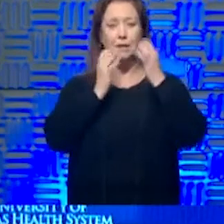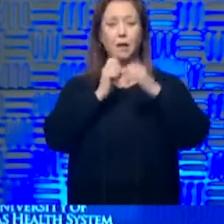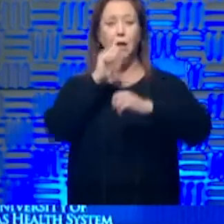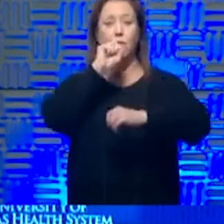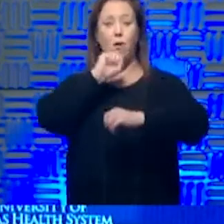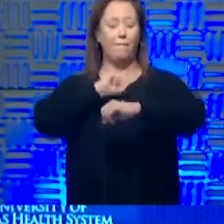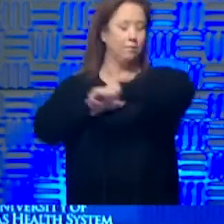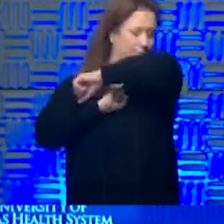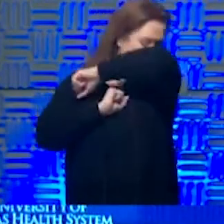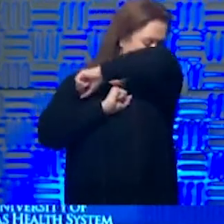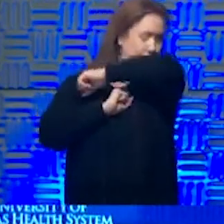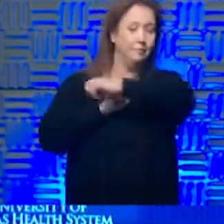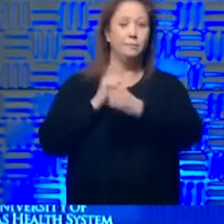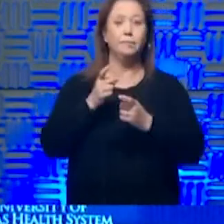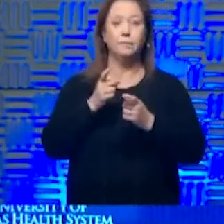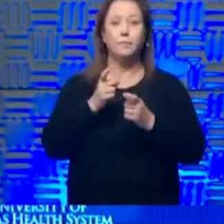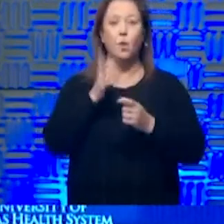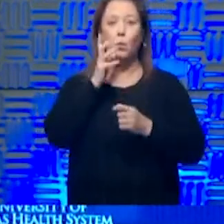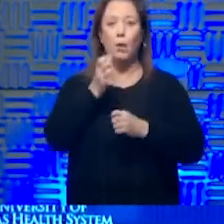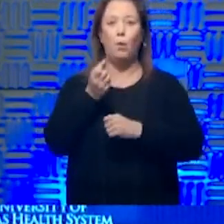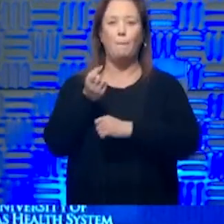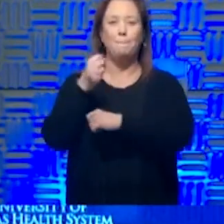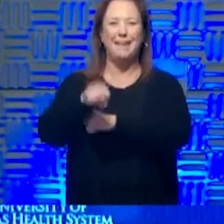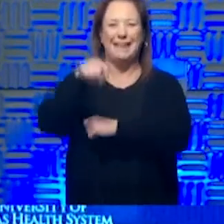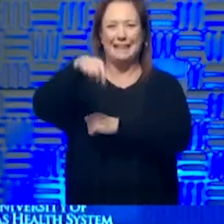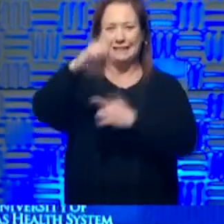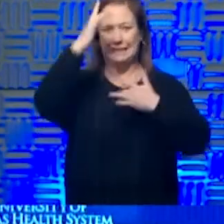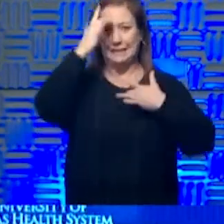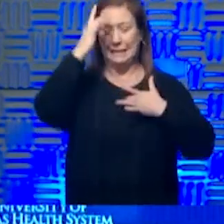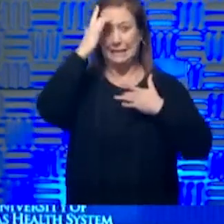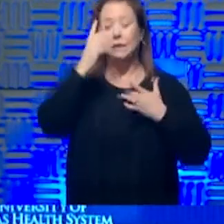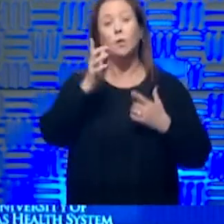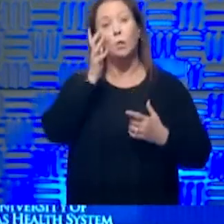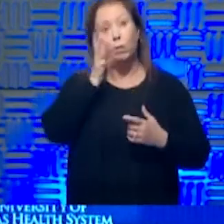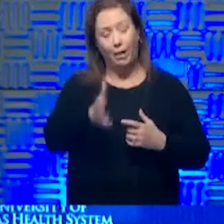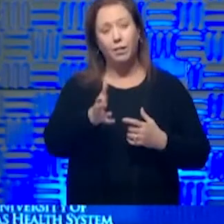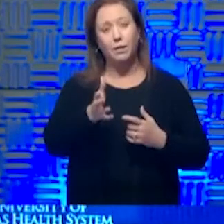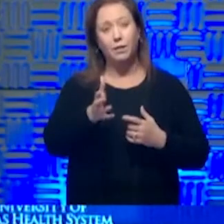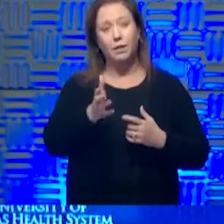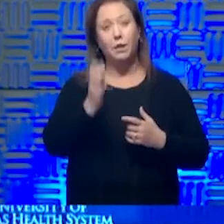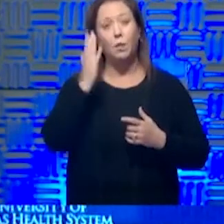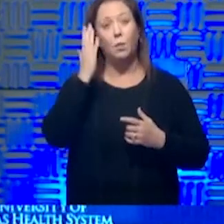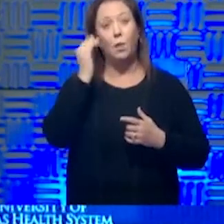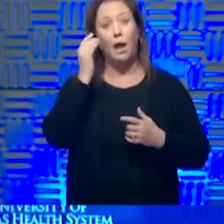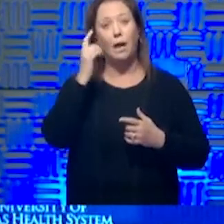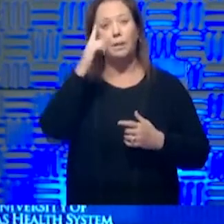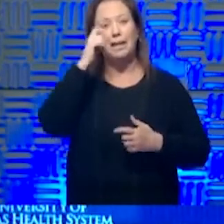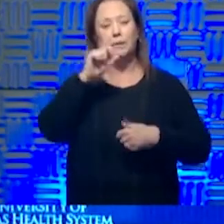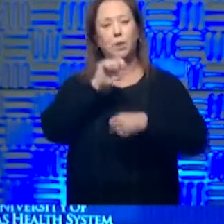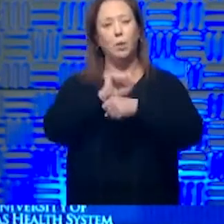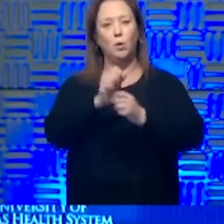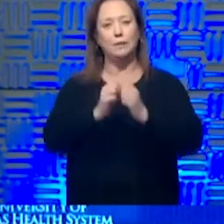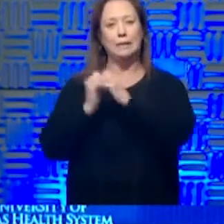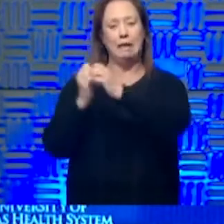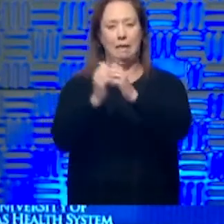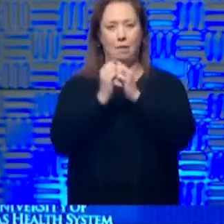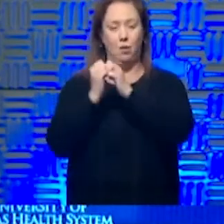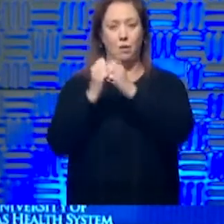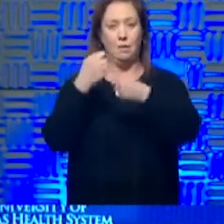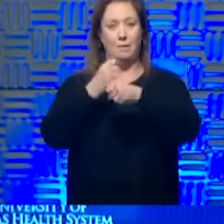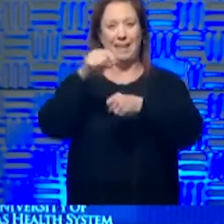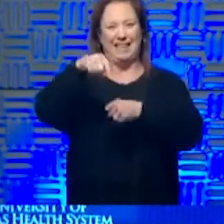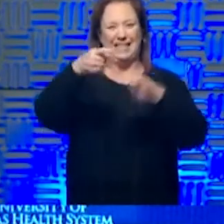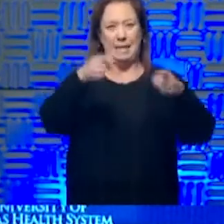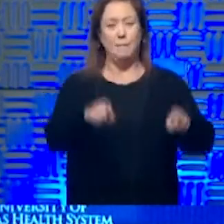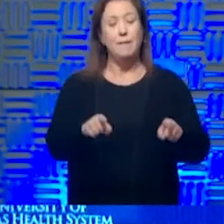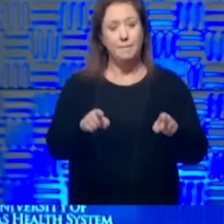elbow, we will beat coronavirus. And we'll do it because we all worked collectively together to make that